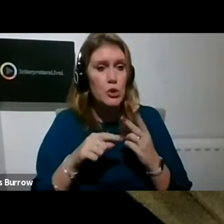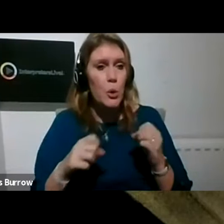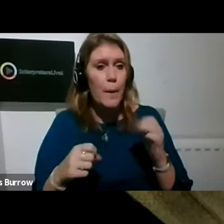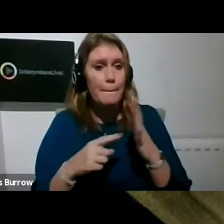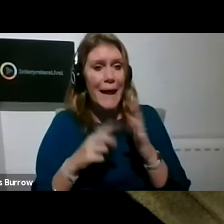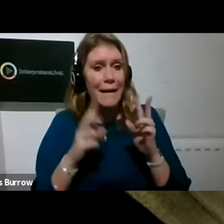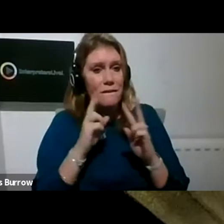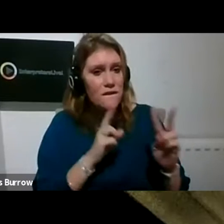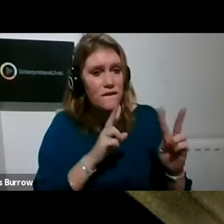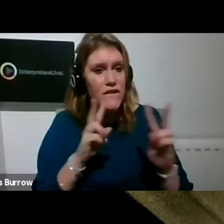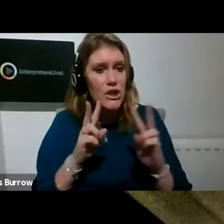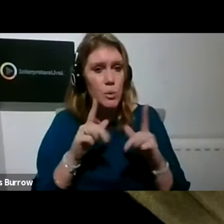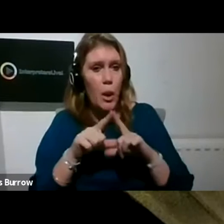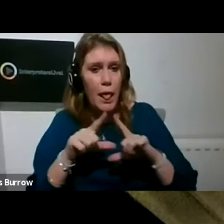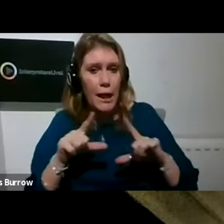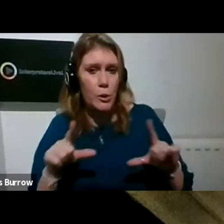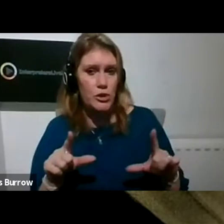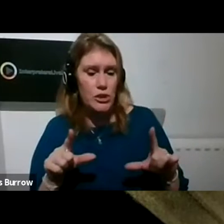languages.